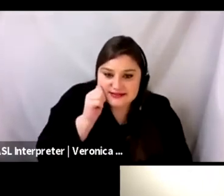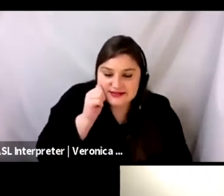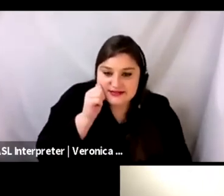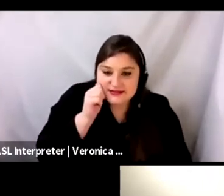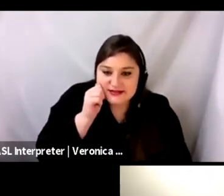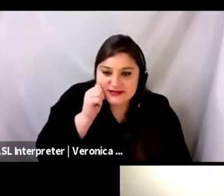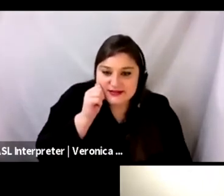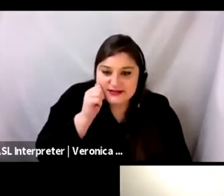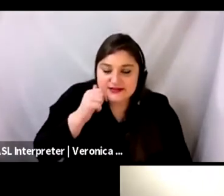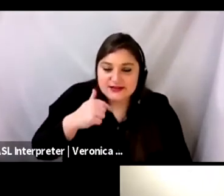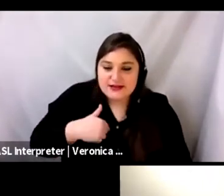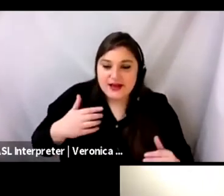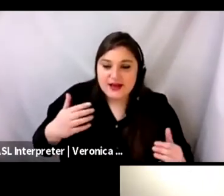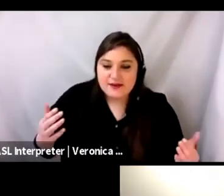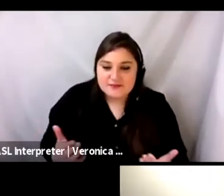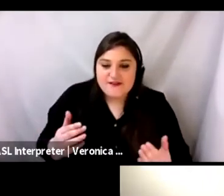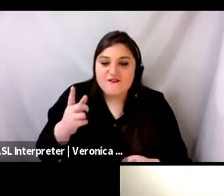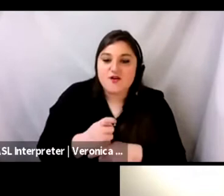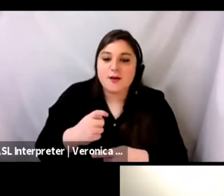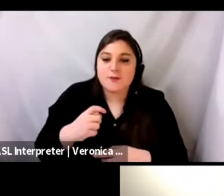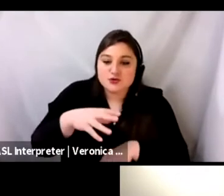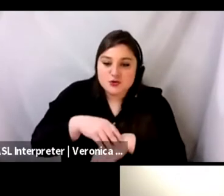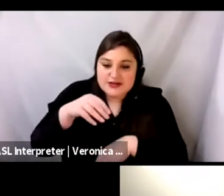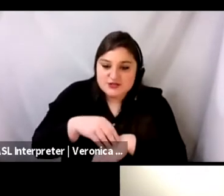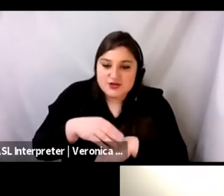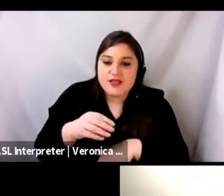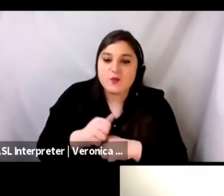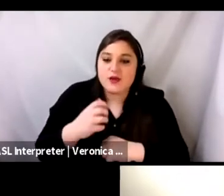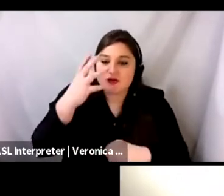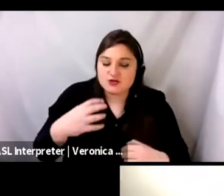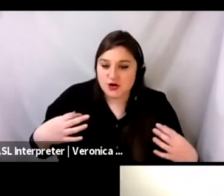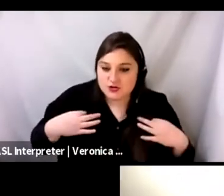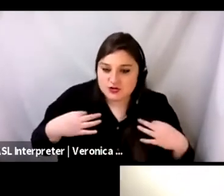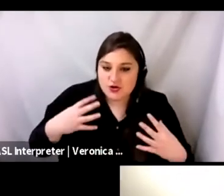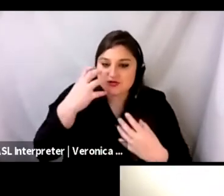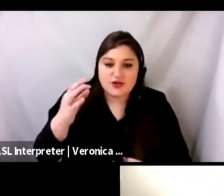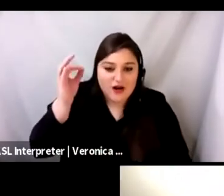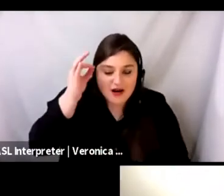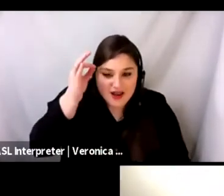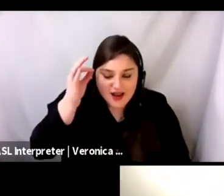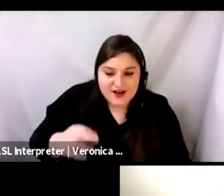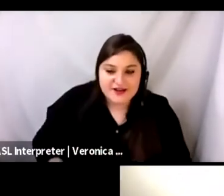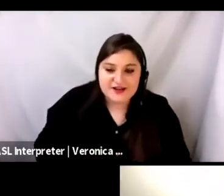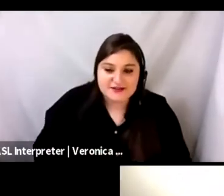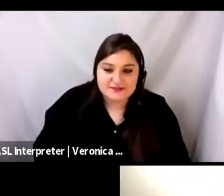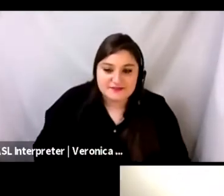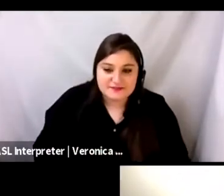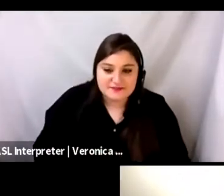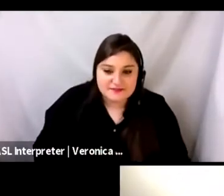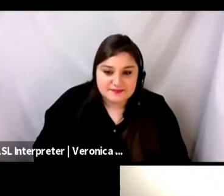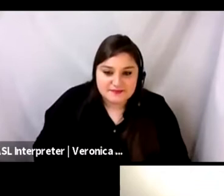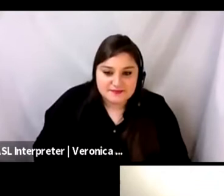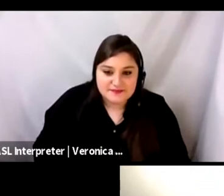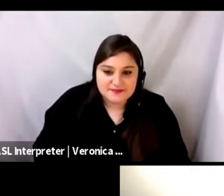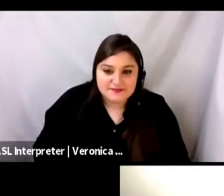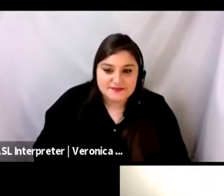and dense beard and dark hair too. I am wearing a very soft and comfortable black velvet pullover. I've been collaborating